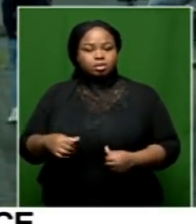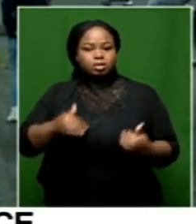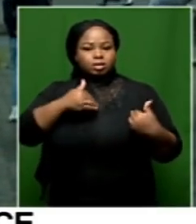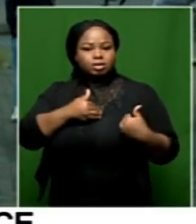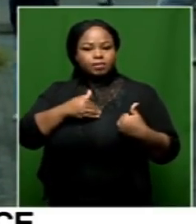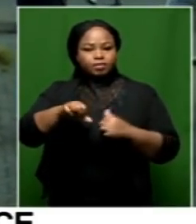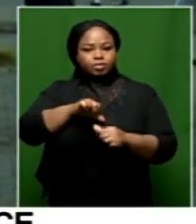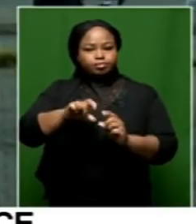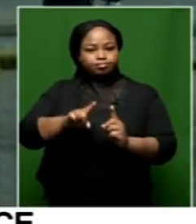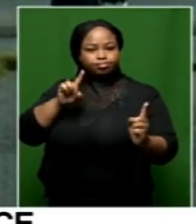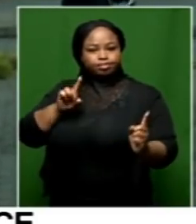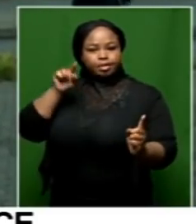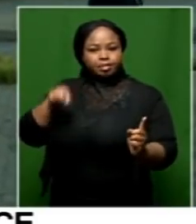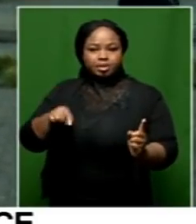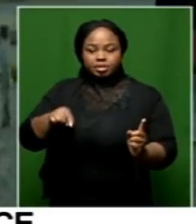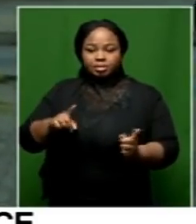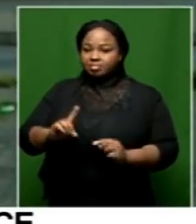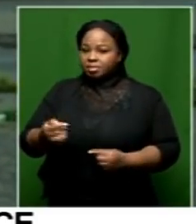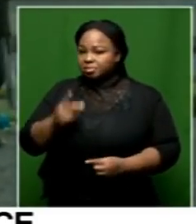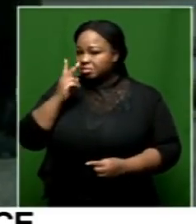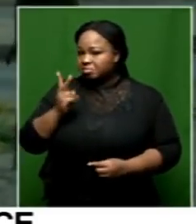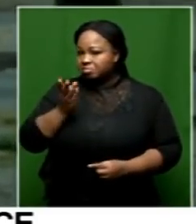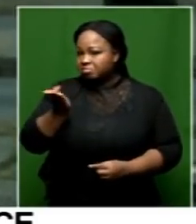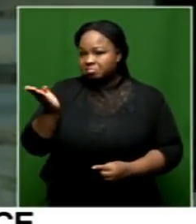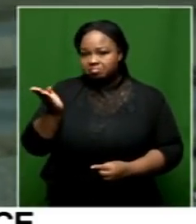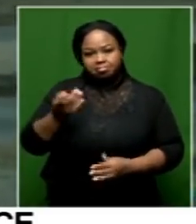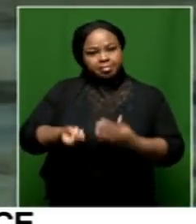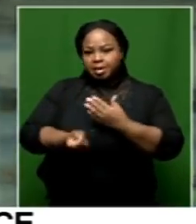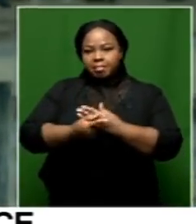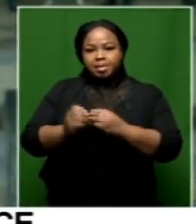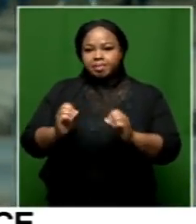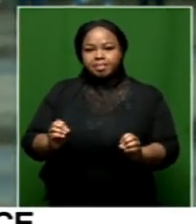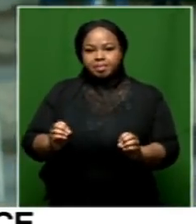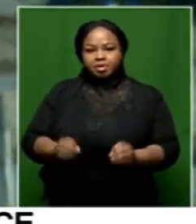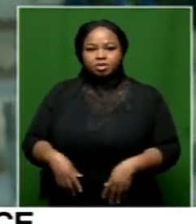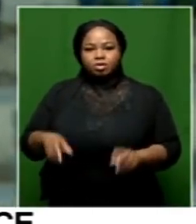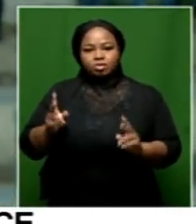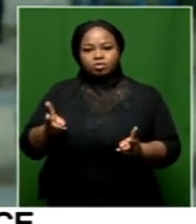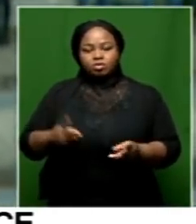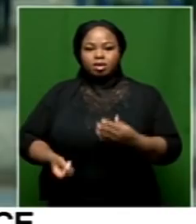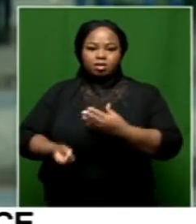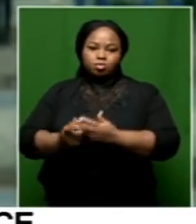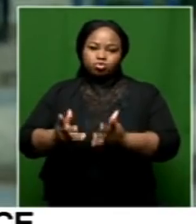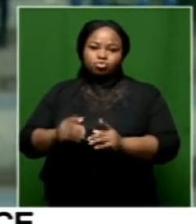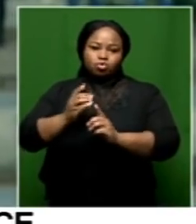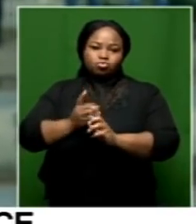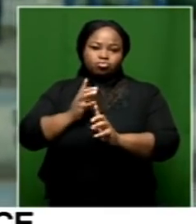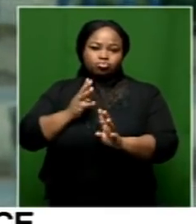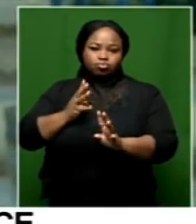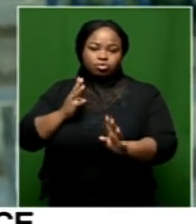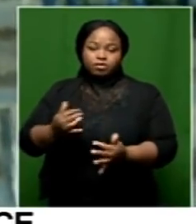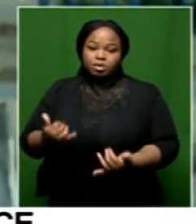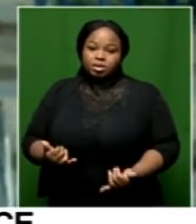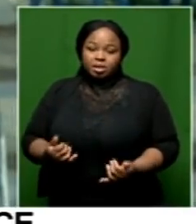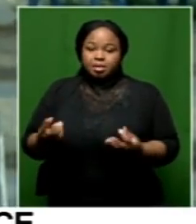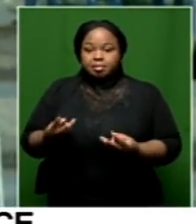safe social distance. That's not what we are seeing now. It's a queue that we always see. So I suppose for